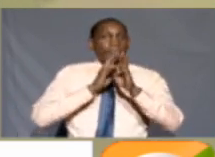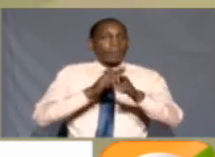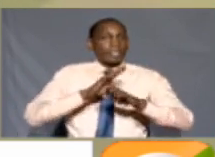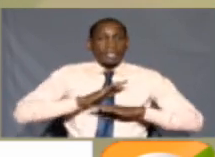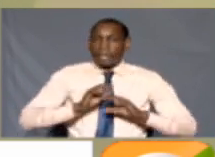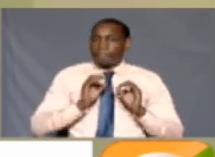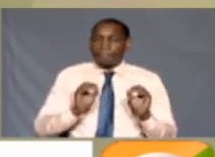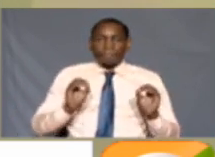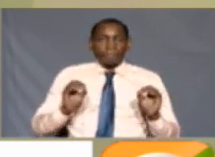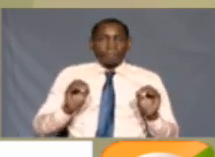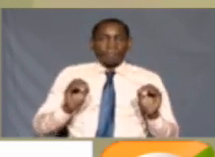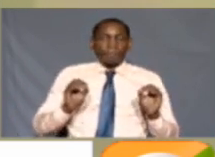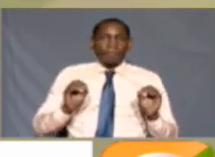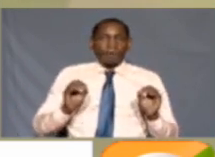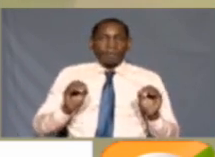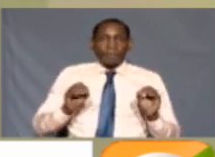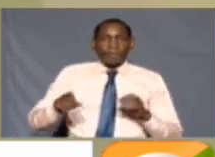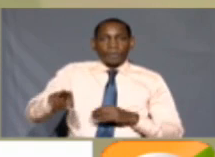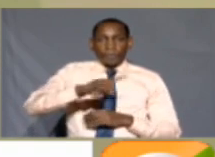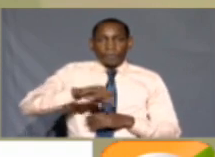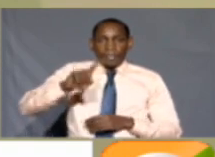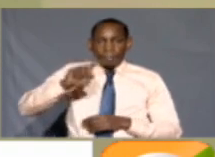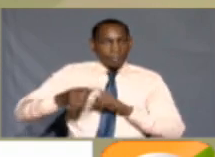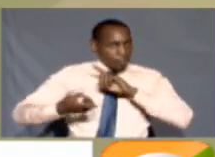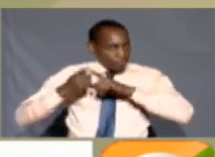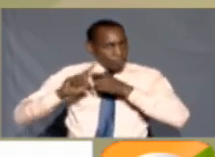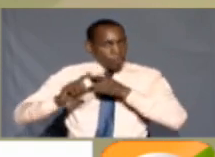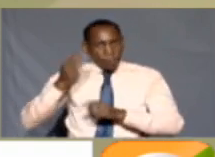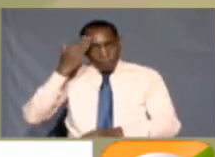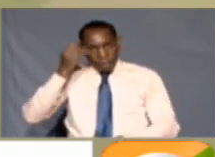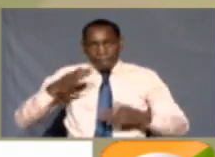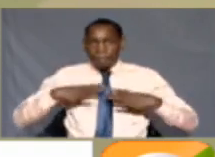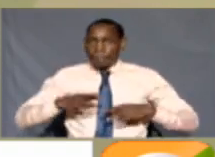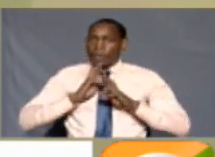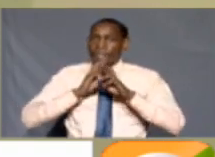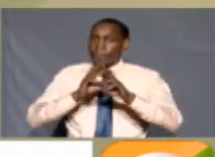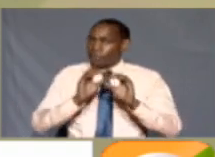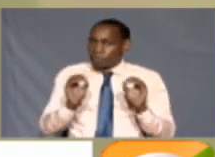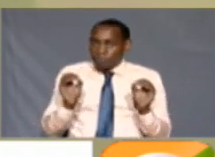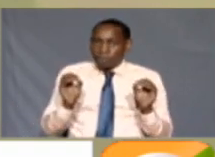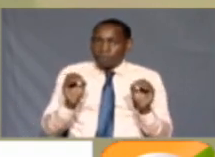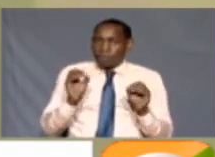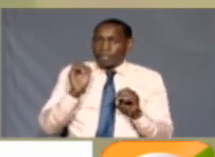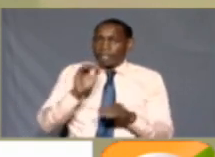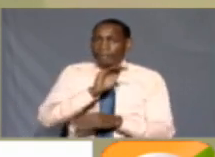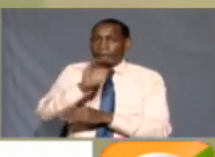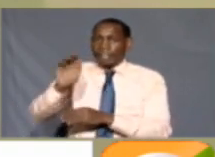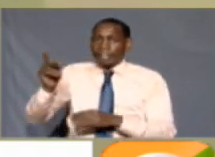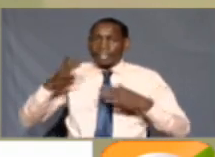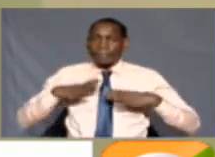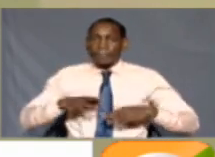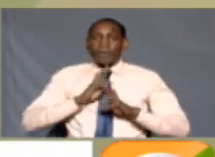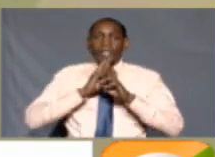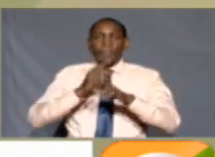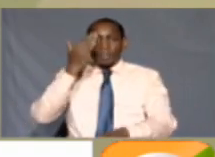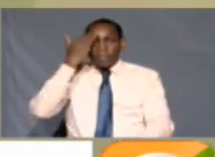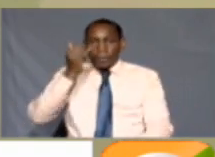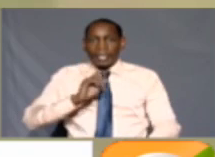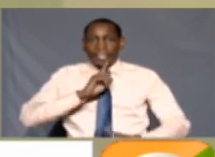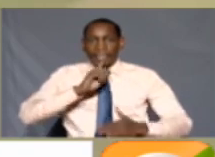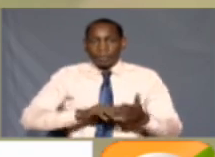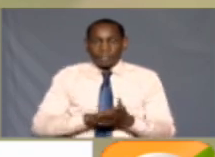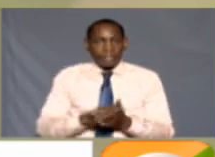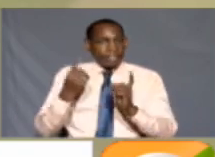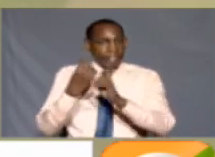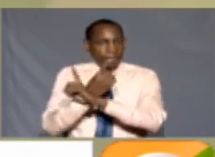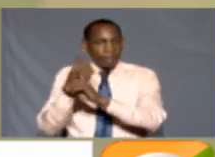enough. And therefore, we have to ask ourselves, why are people not reporting? And if you ask Kenyans why they are not reporting, they talk about a